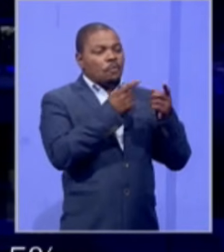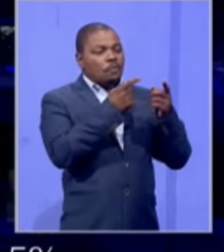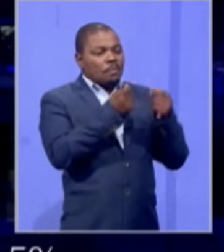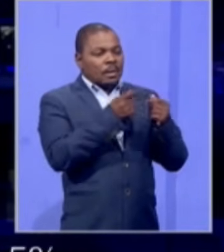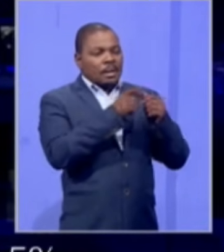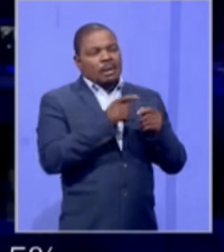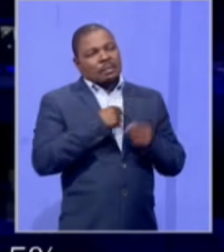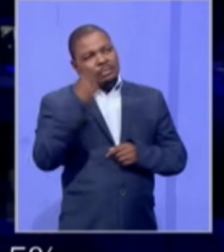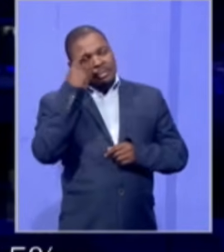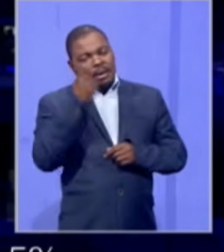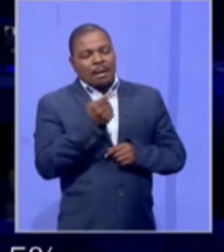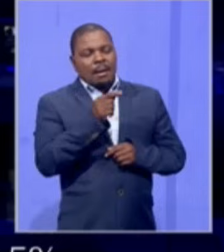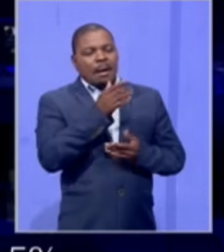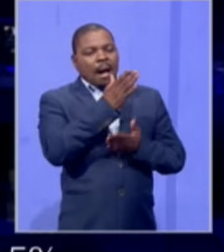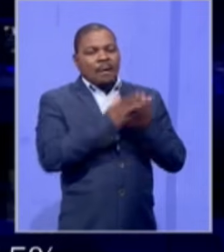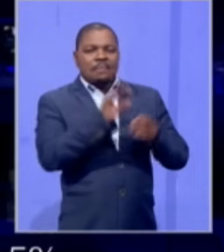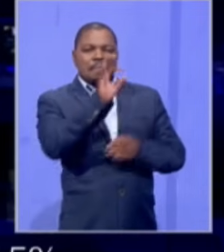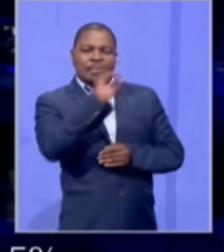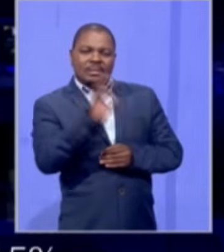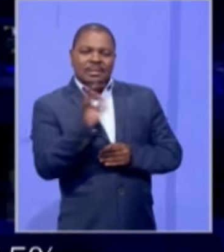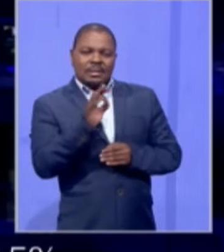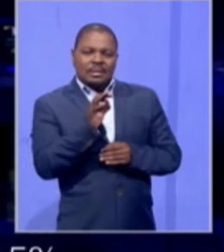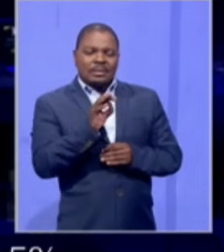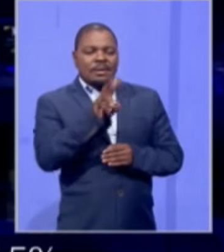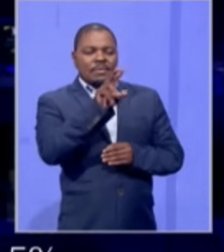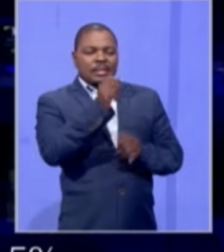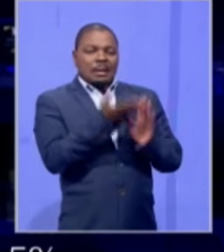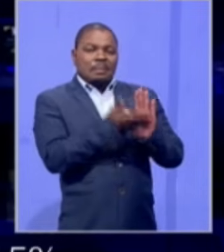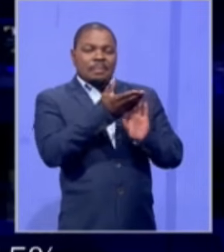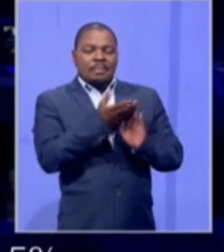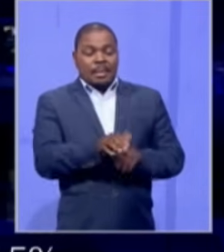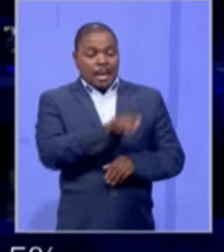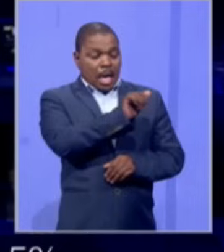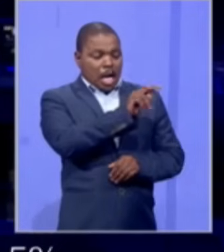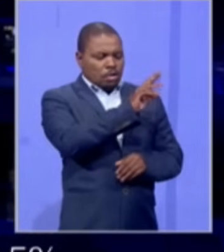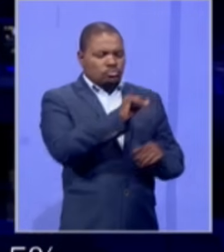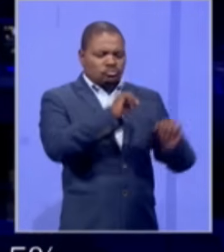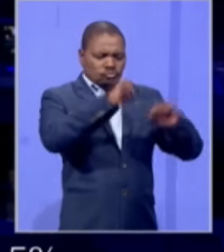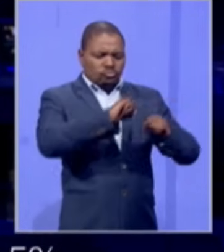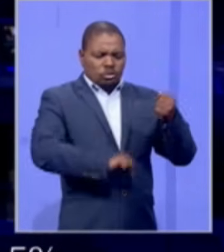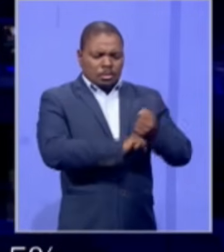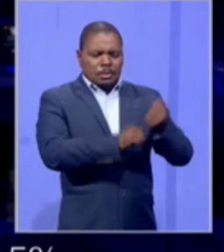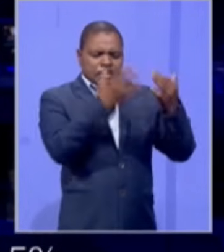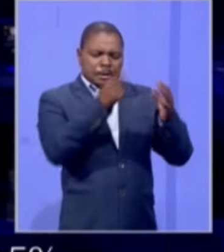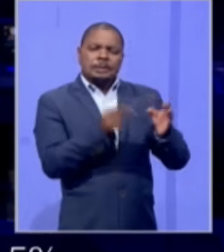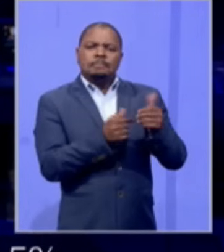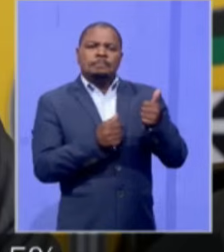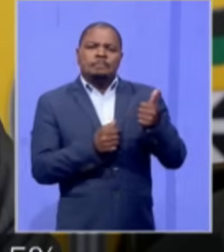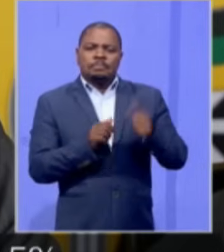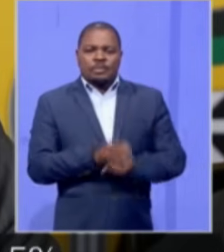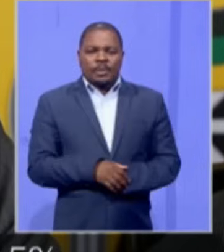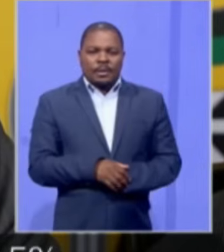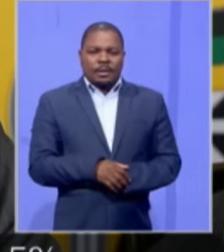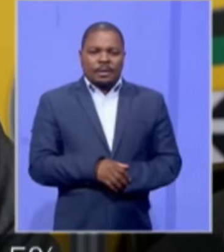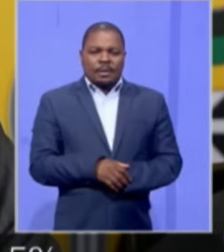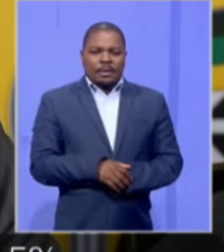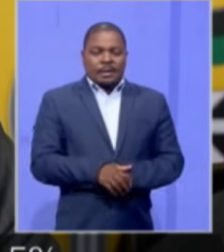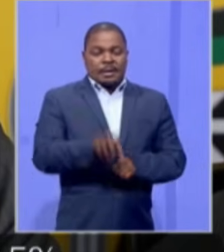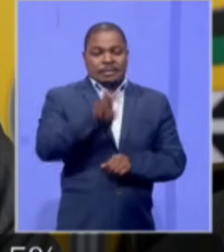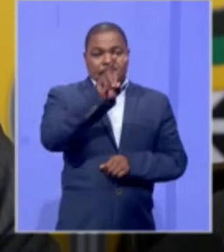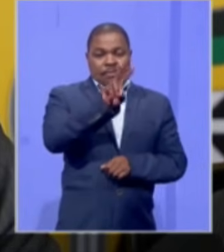ya lekgetho. ANC yona ka lehlakoreng le leng e tshehetsa puo ena ya ditekanyetso. The proposed